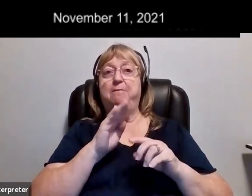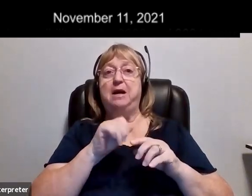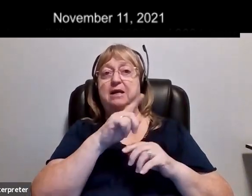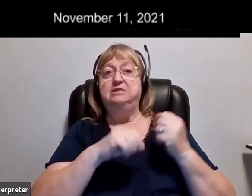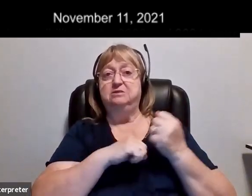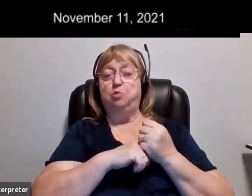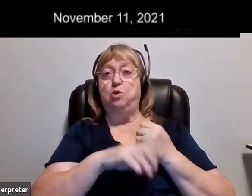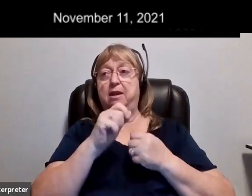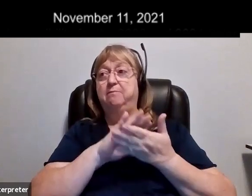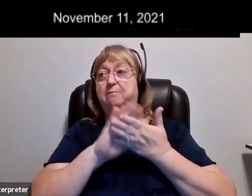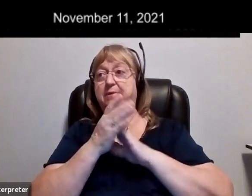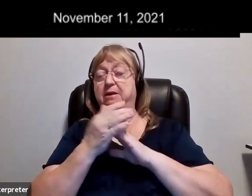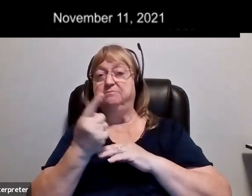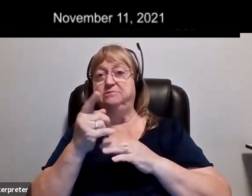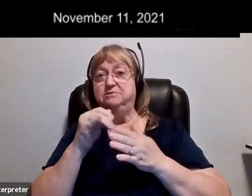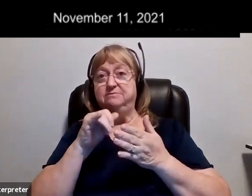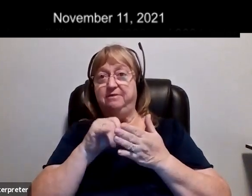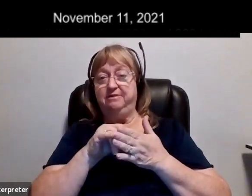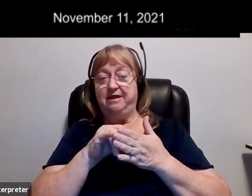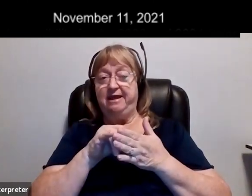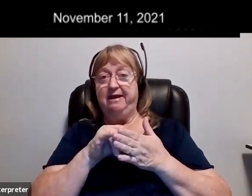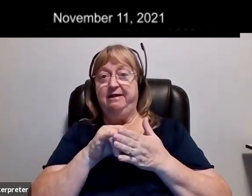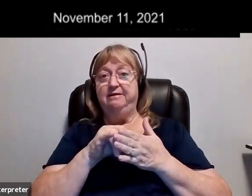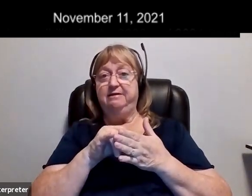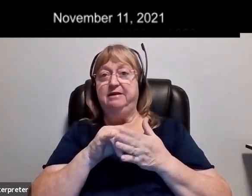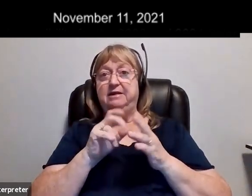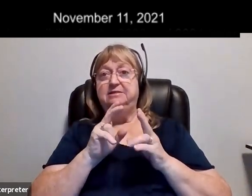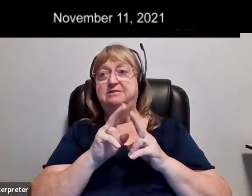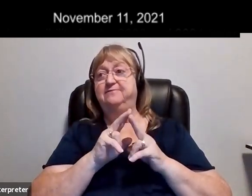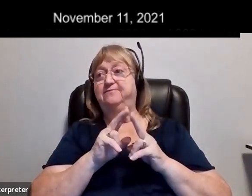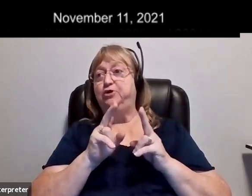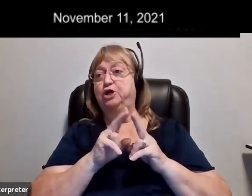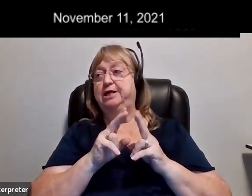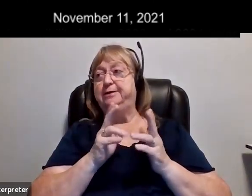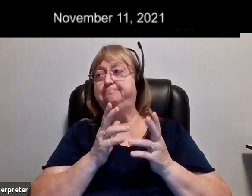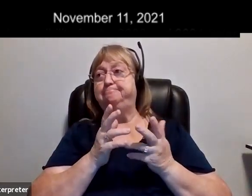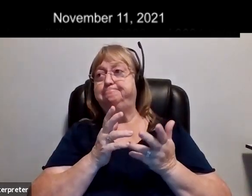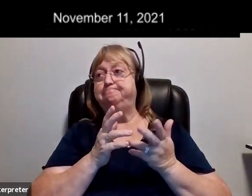become something that it's very